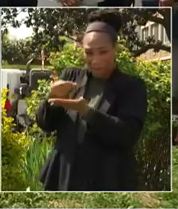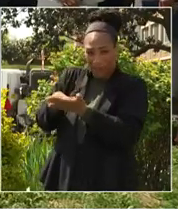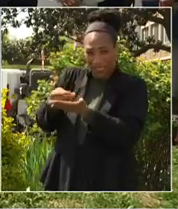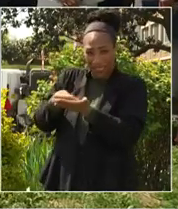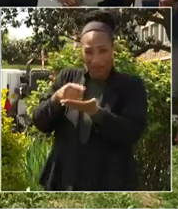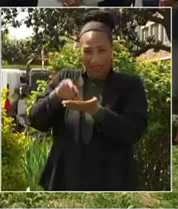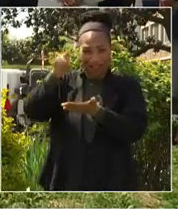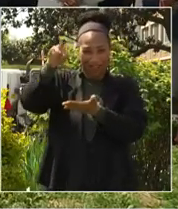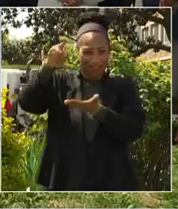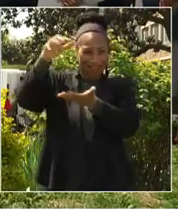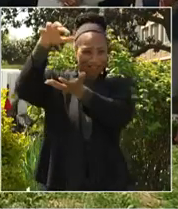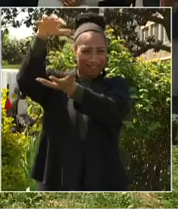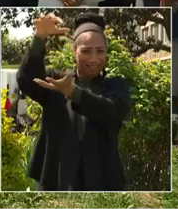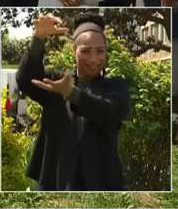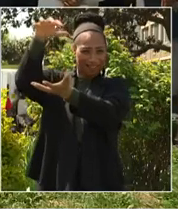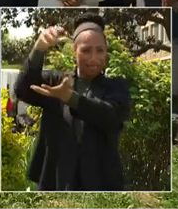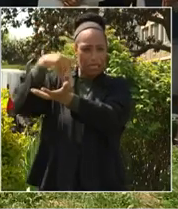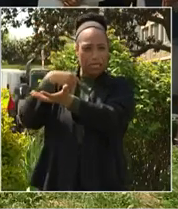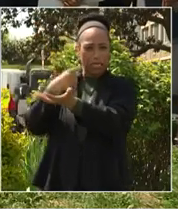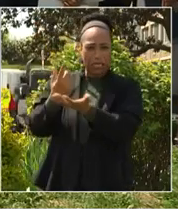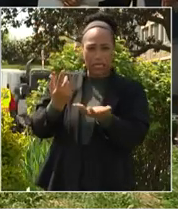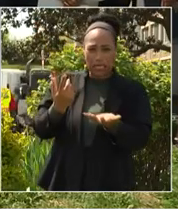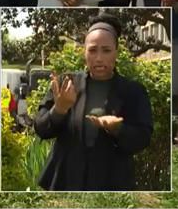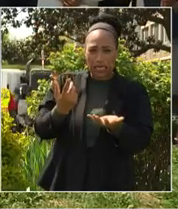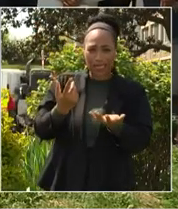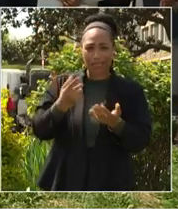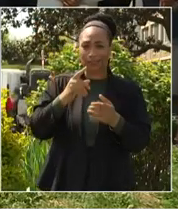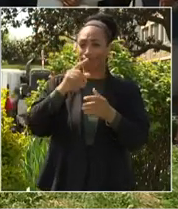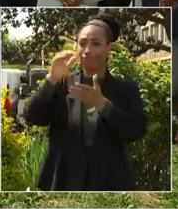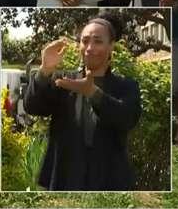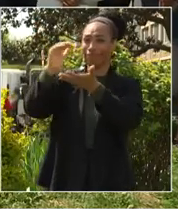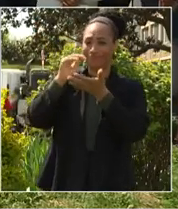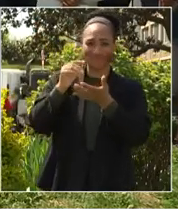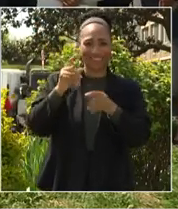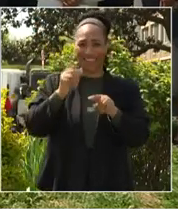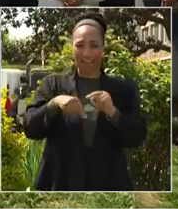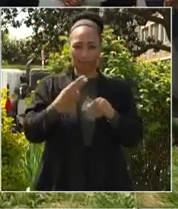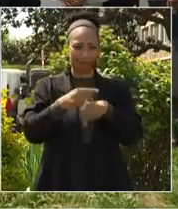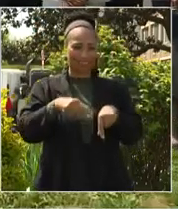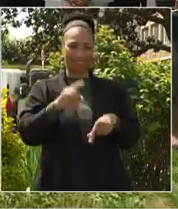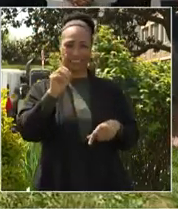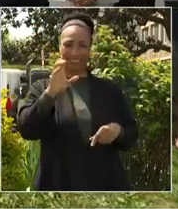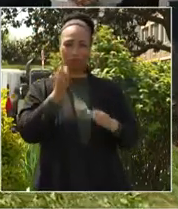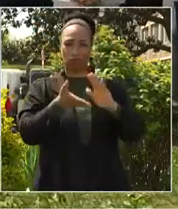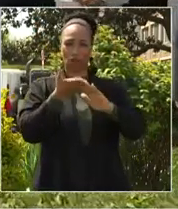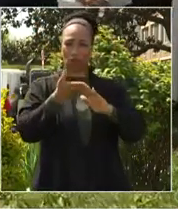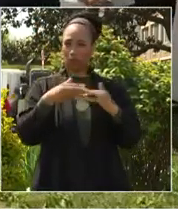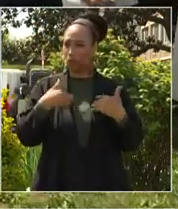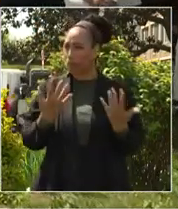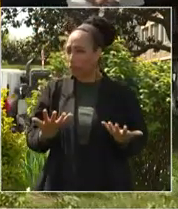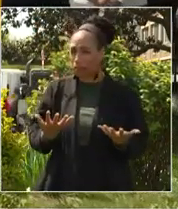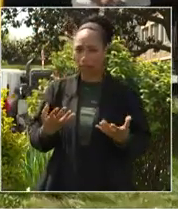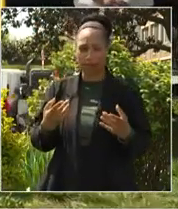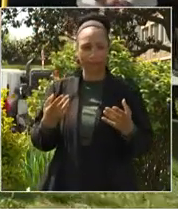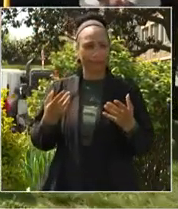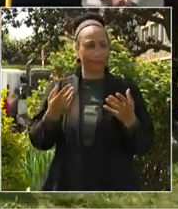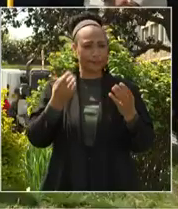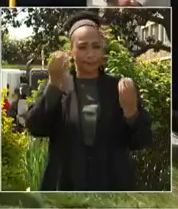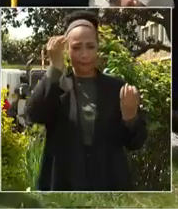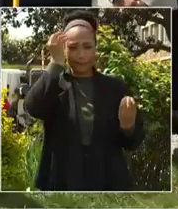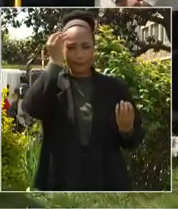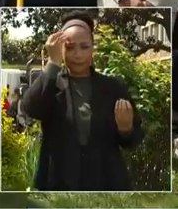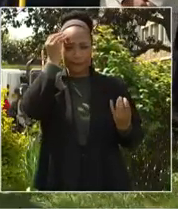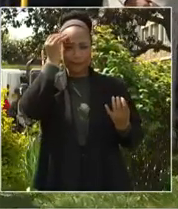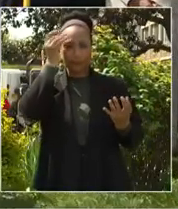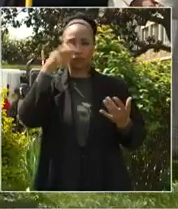on critical service for the residents of the District of Columbia. So it is a notification. It